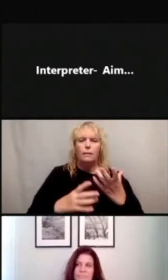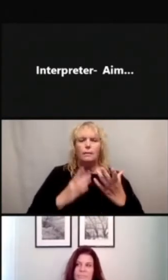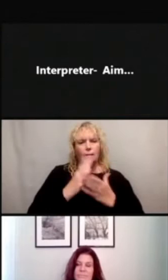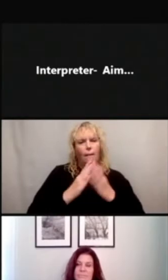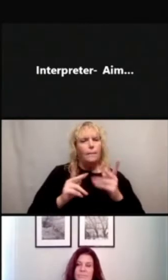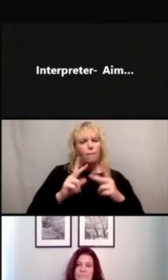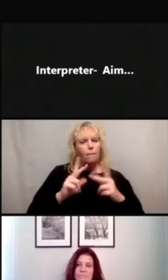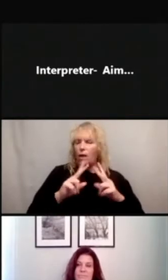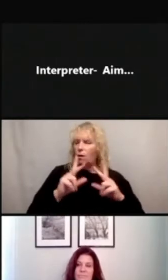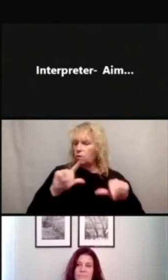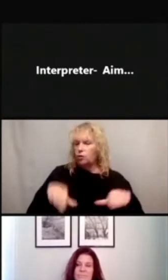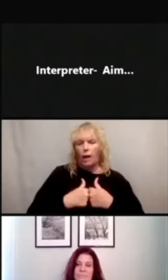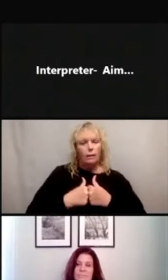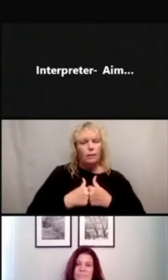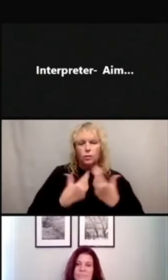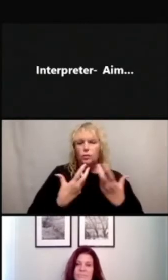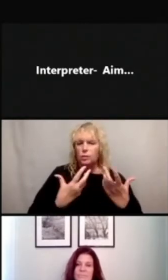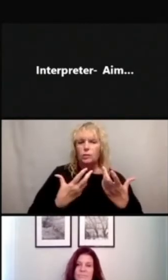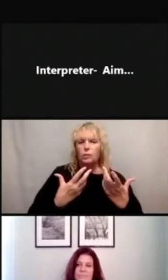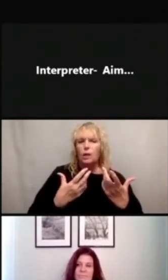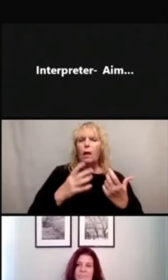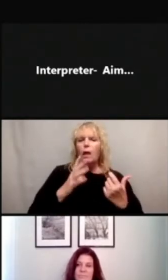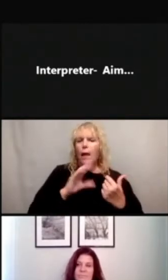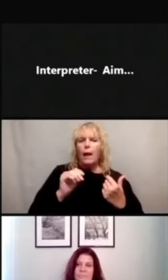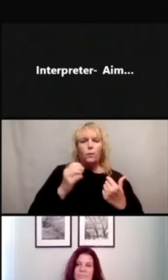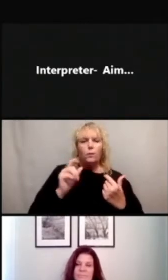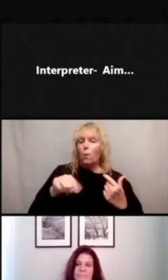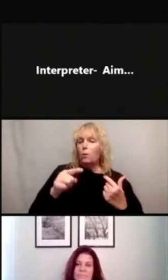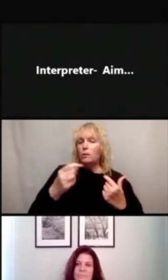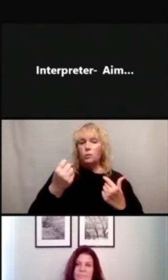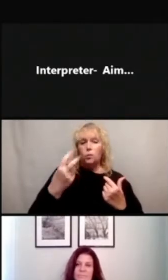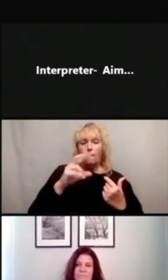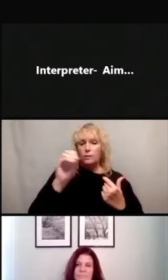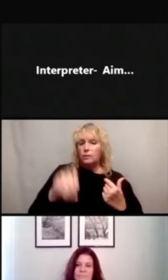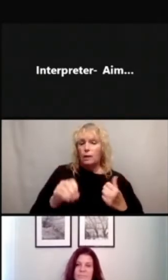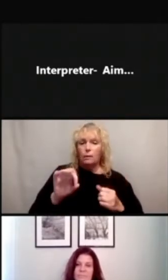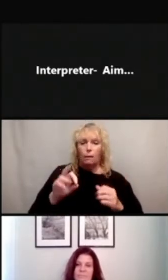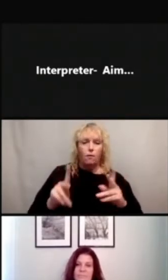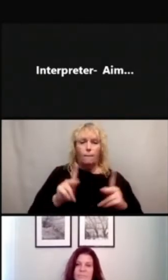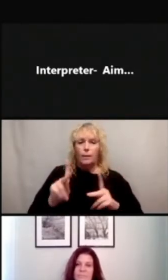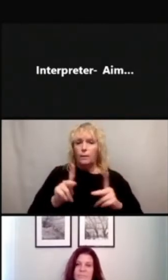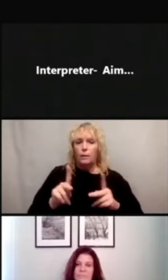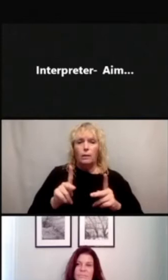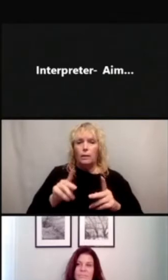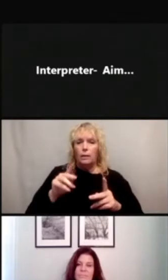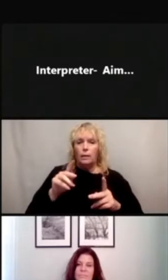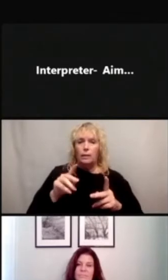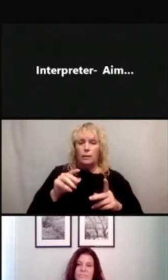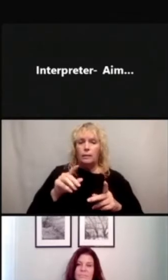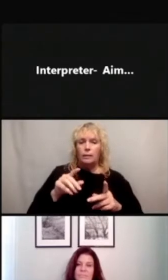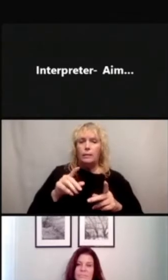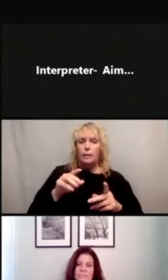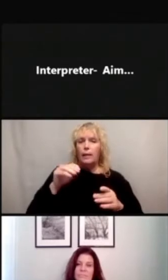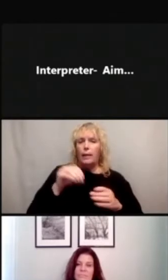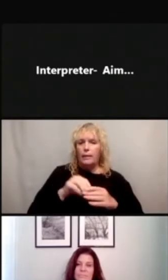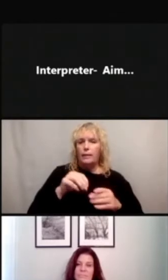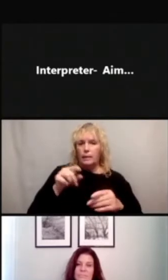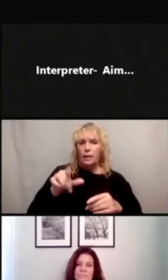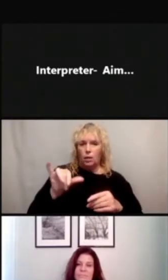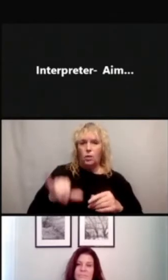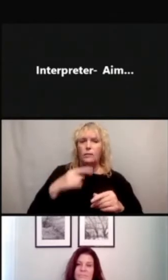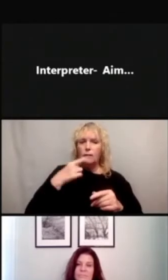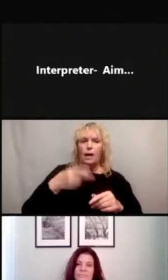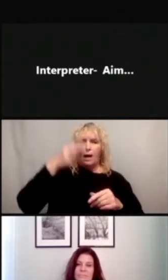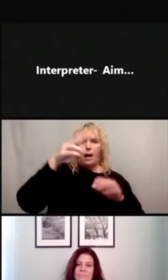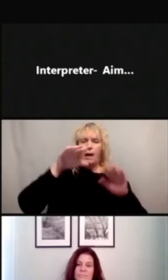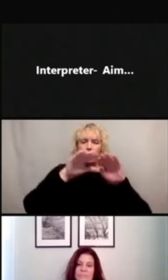significant number of people in our country. Only 12% of the population, according to the study, was at the highest level, the